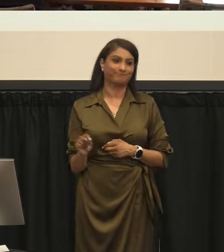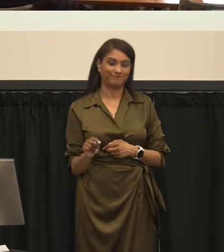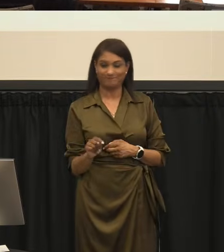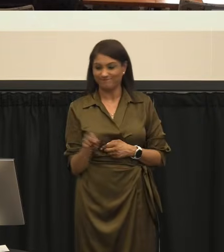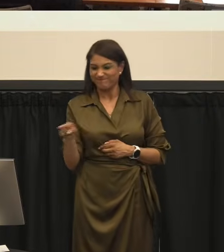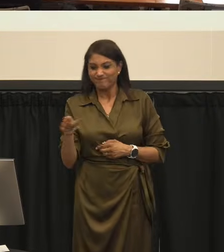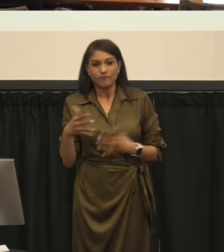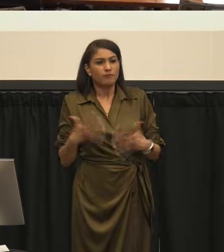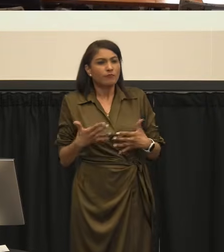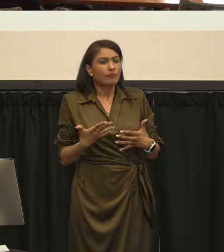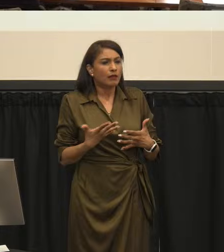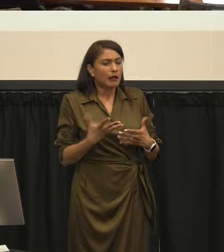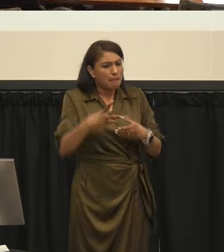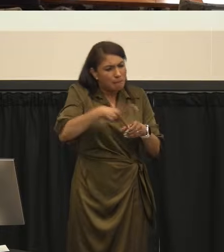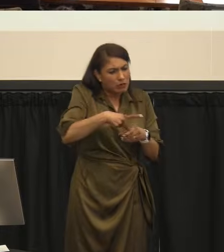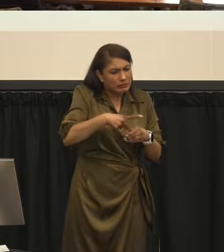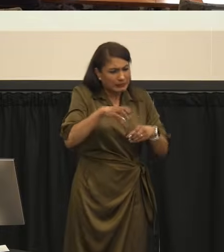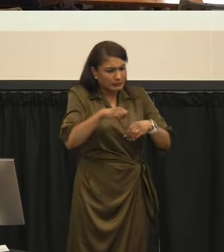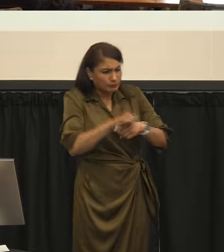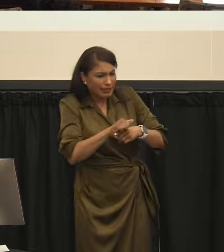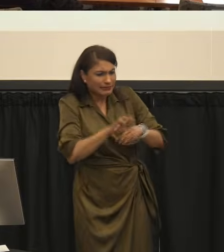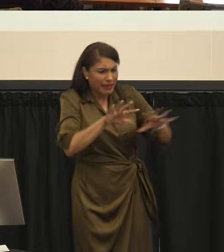Then on to learning tools.